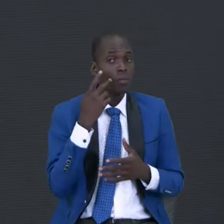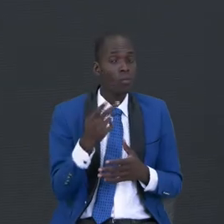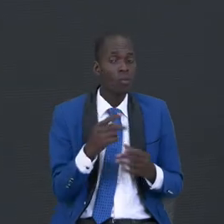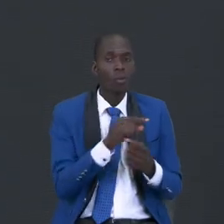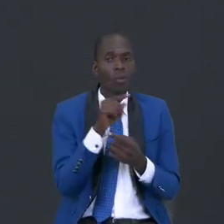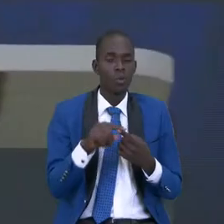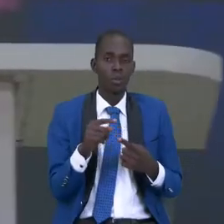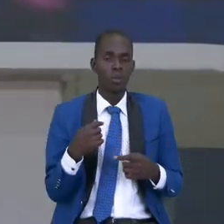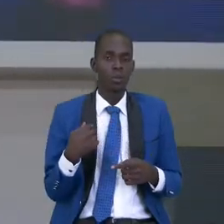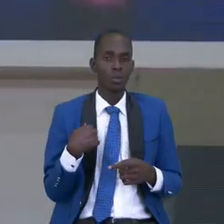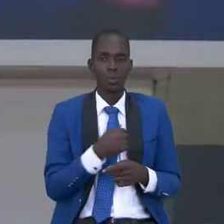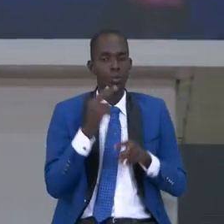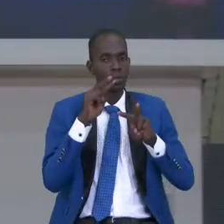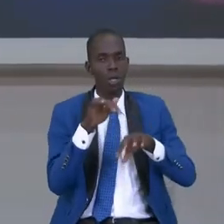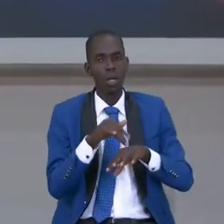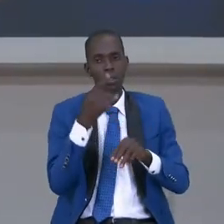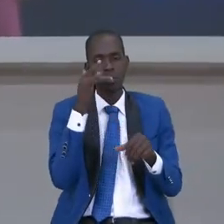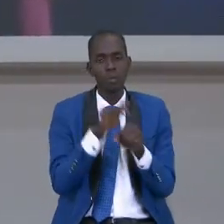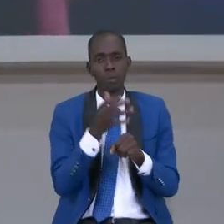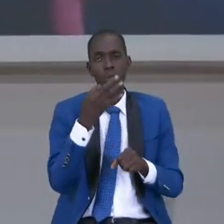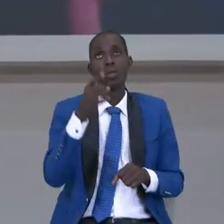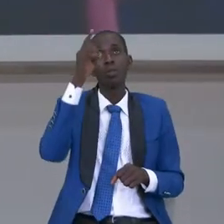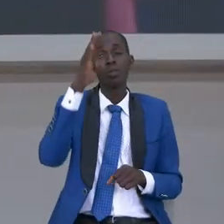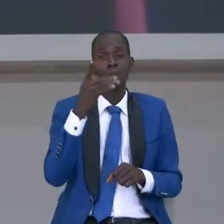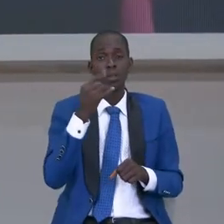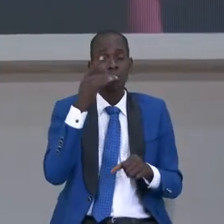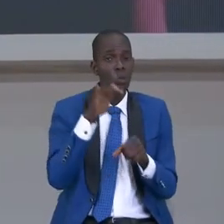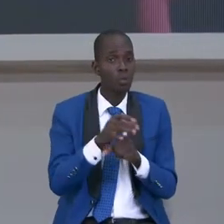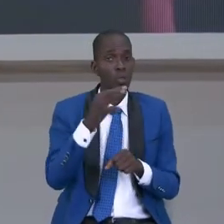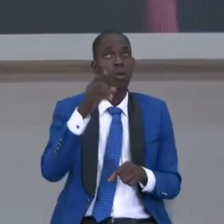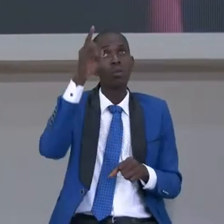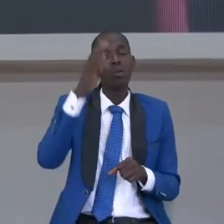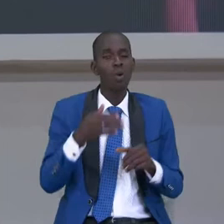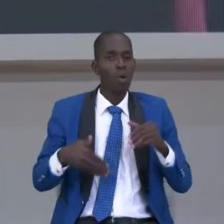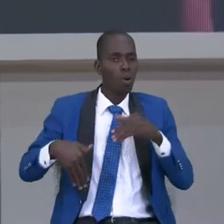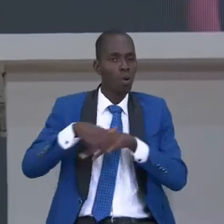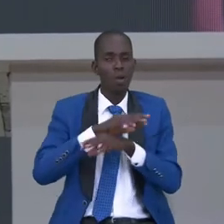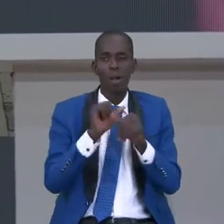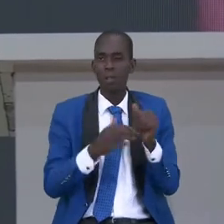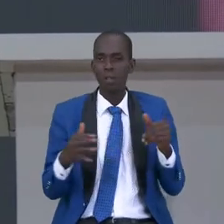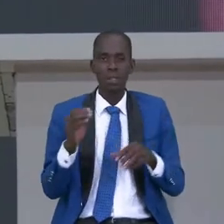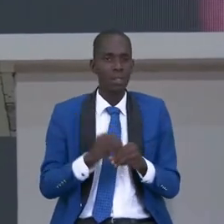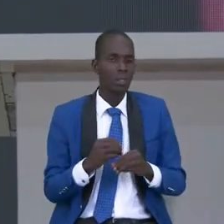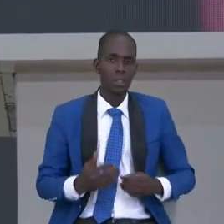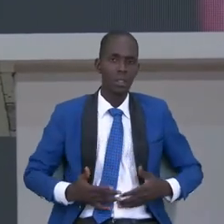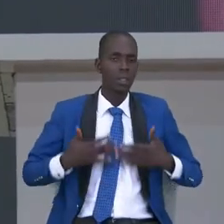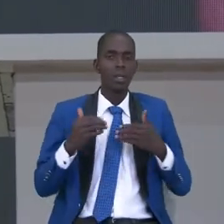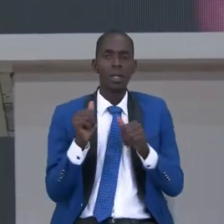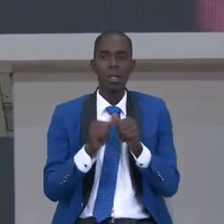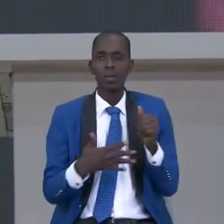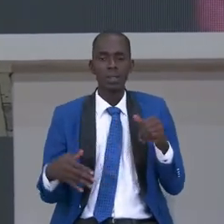at the promise of God covers everything in life, everything in